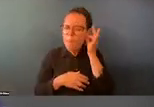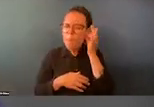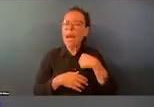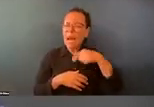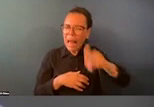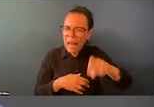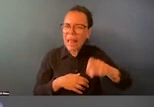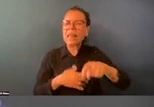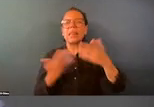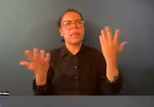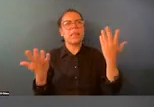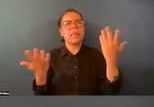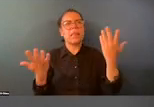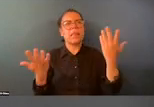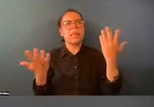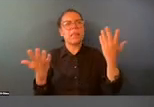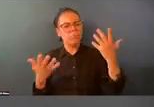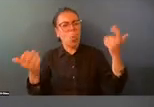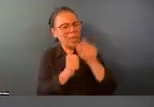climate change intervention.